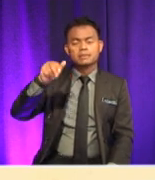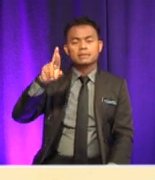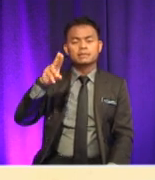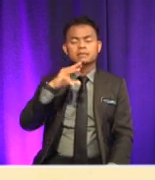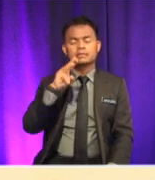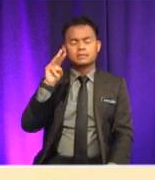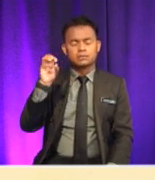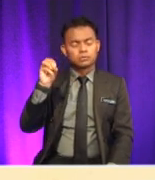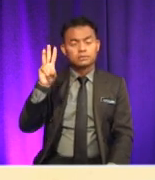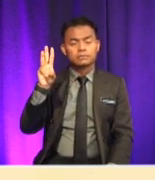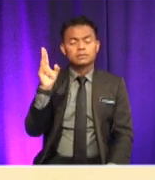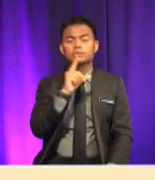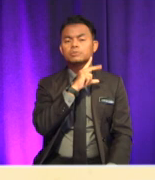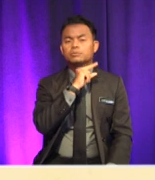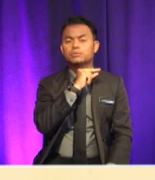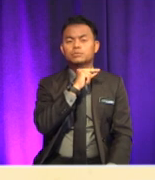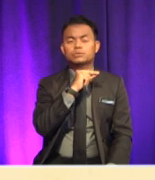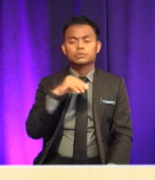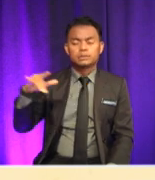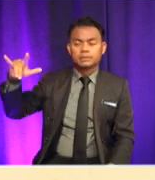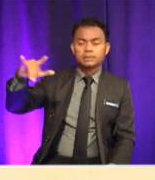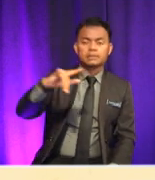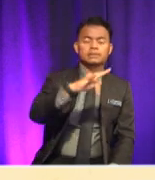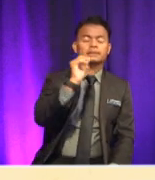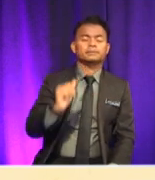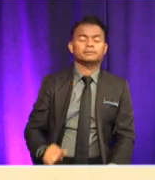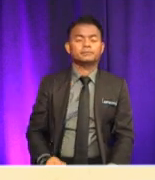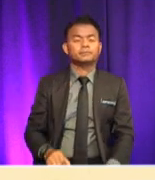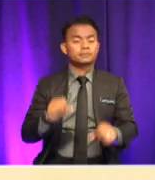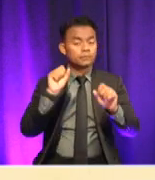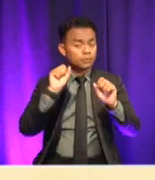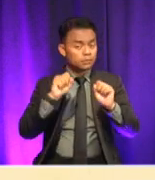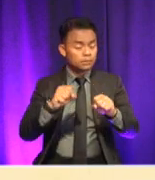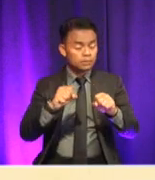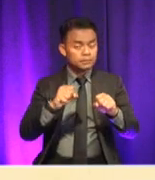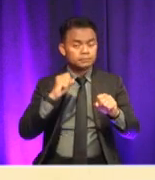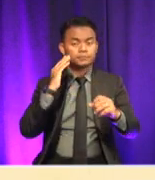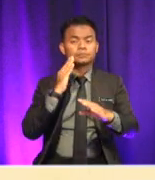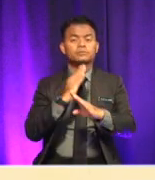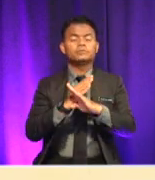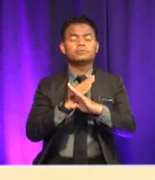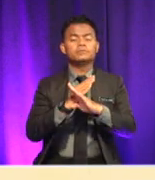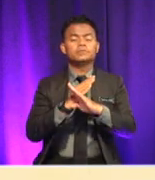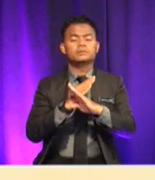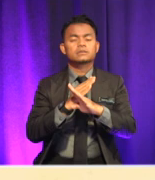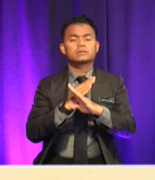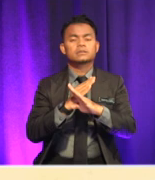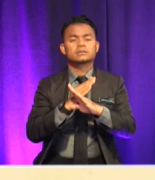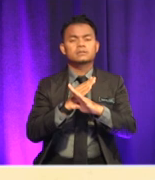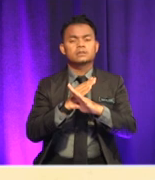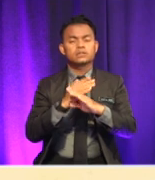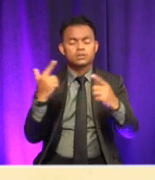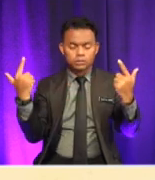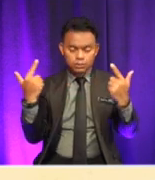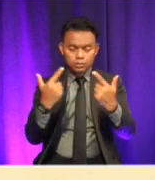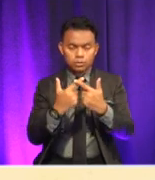to go against the rules and norms of the island and go against the orders of the chief rooster, who's pretty much